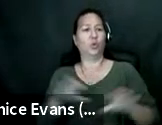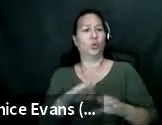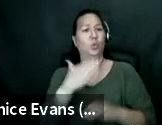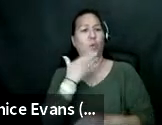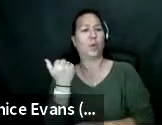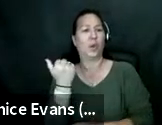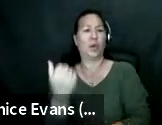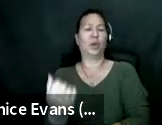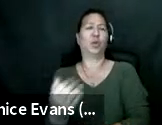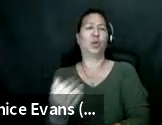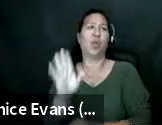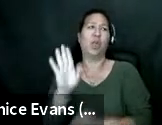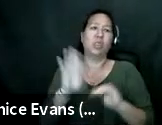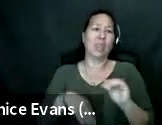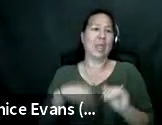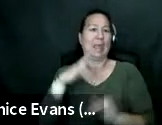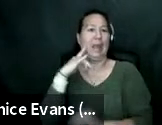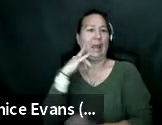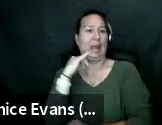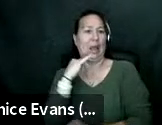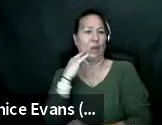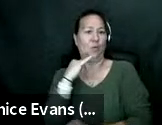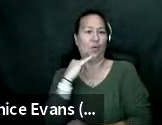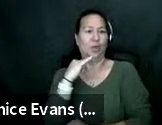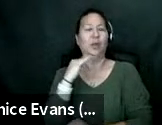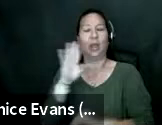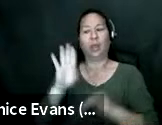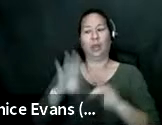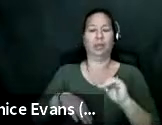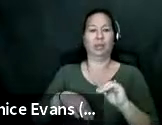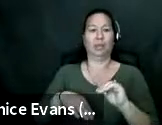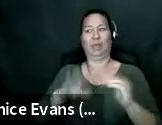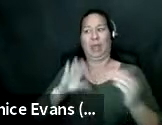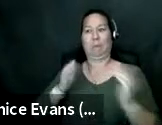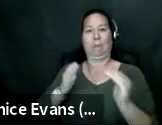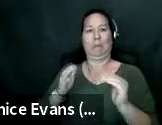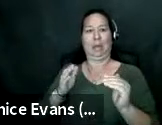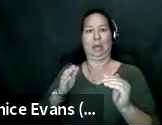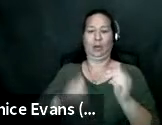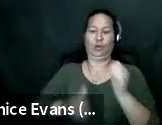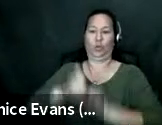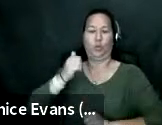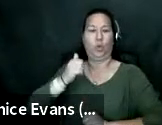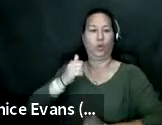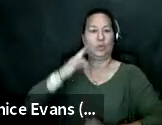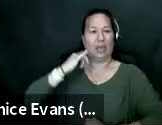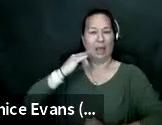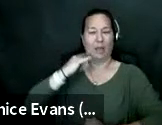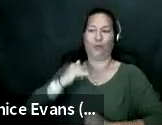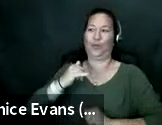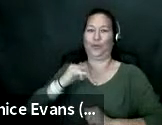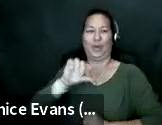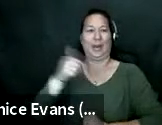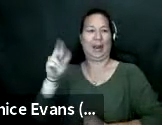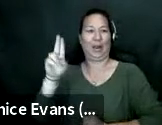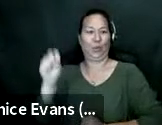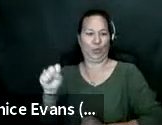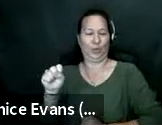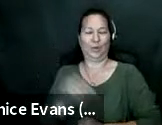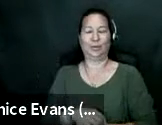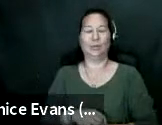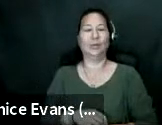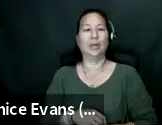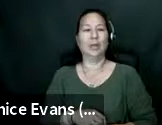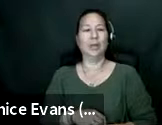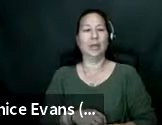the state of California and really most of the country. So we are very fortunate to be in a place where we have low rates and